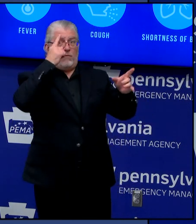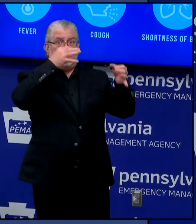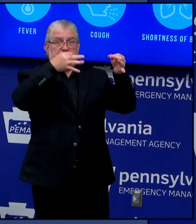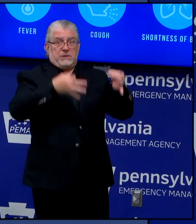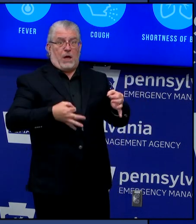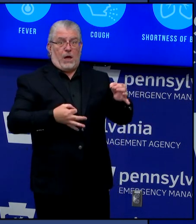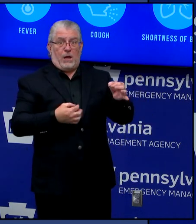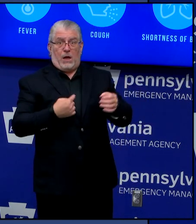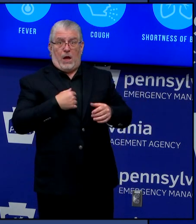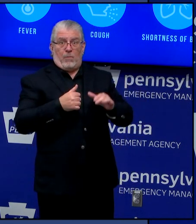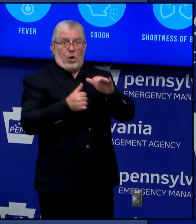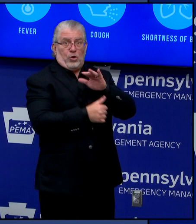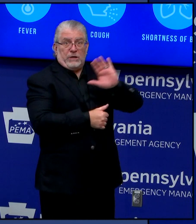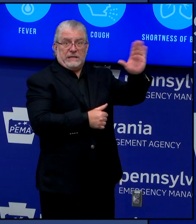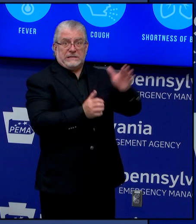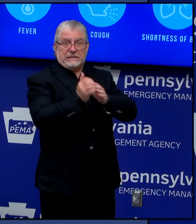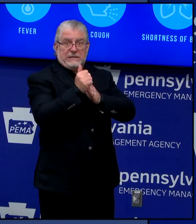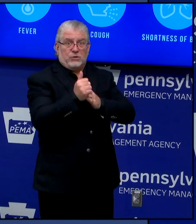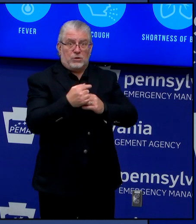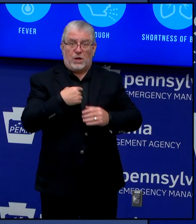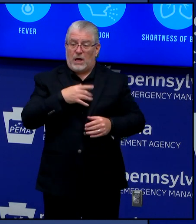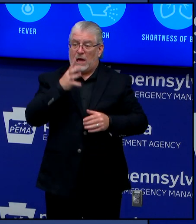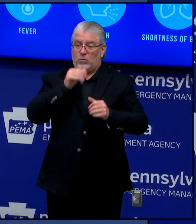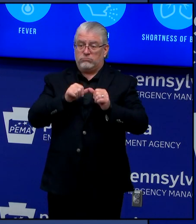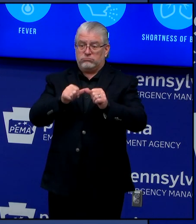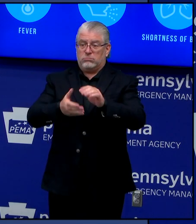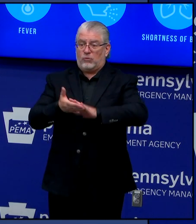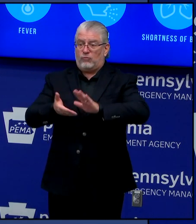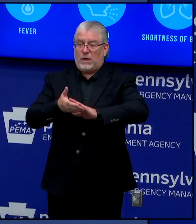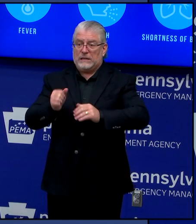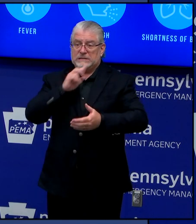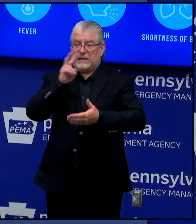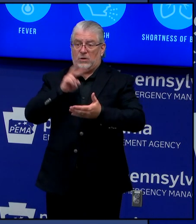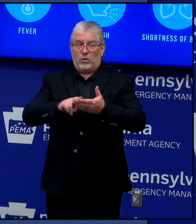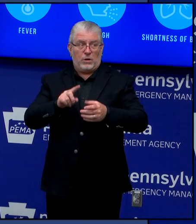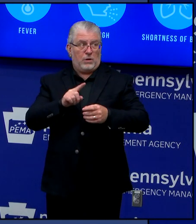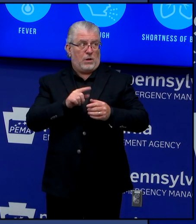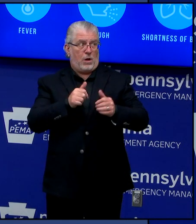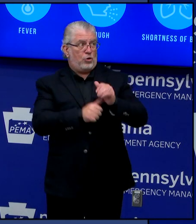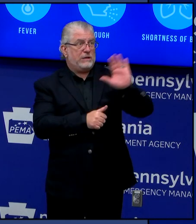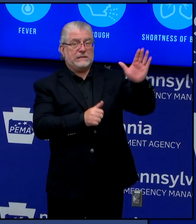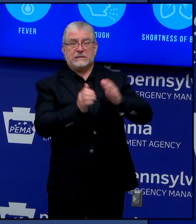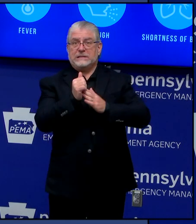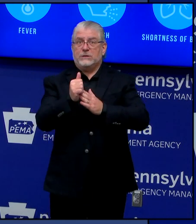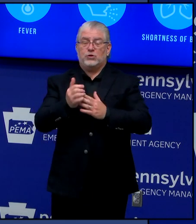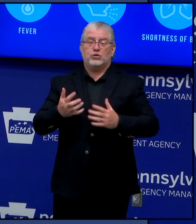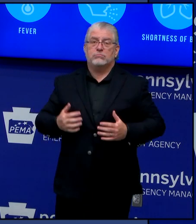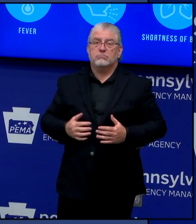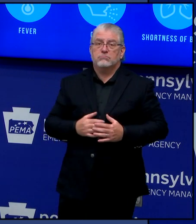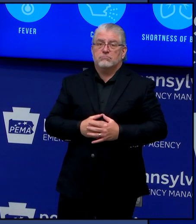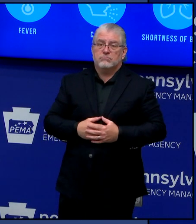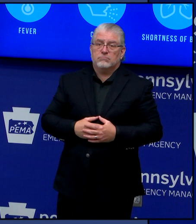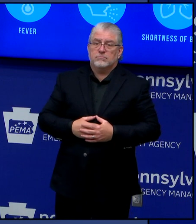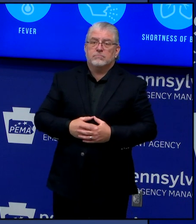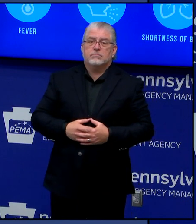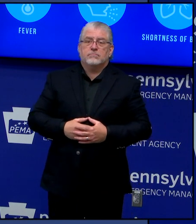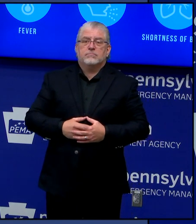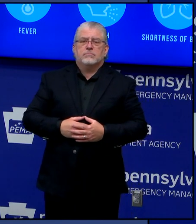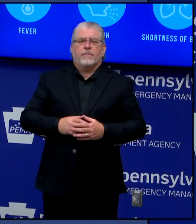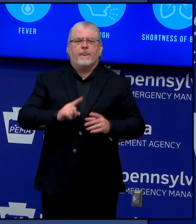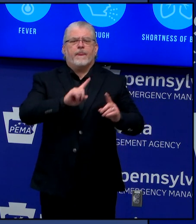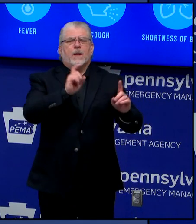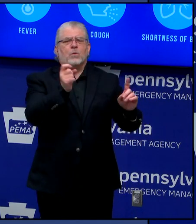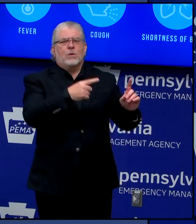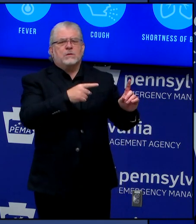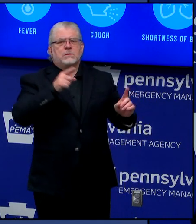leadership as Secretary of Health. From the Scranton Times-Tribune, is Rite Aid testing somehow getting counted in the state numbers?